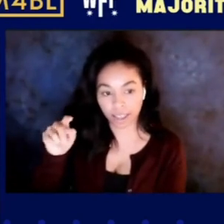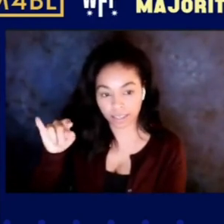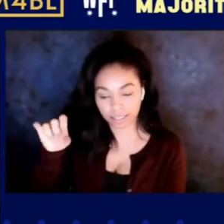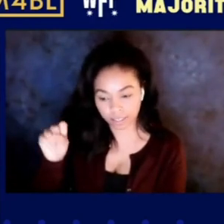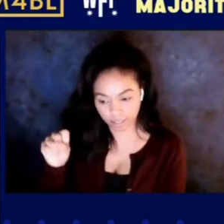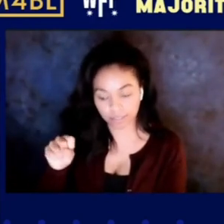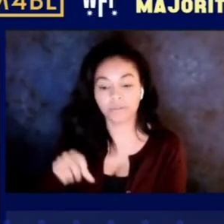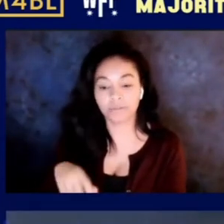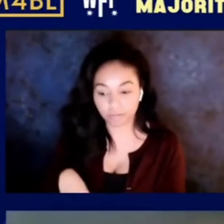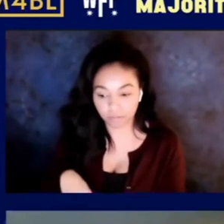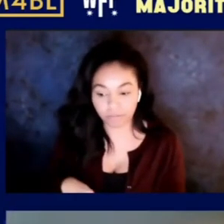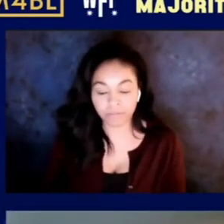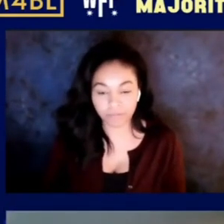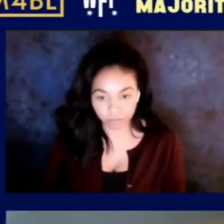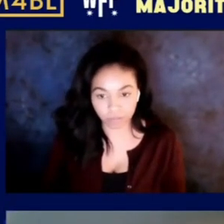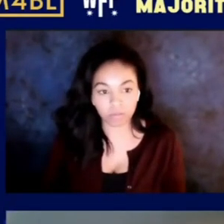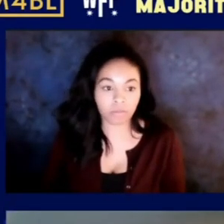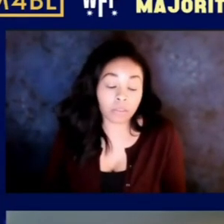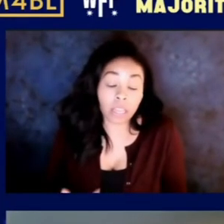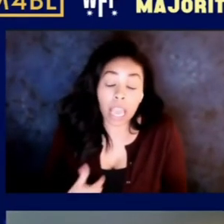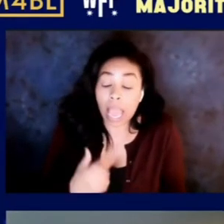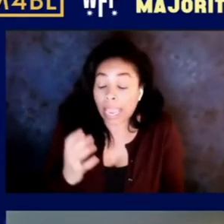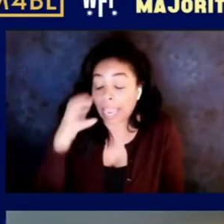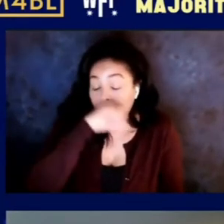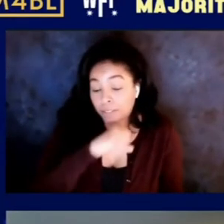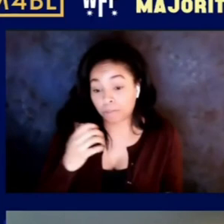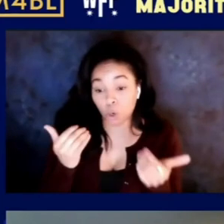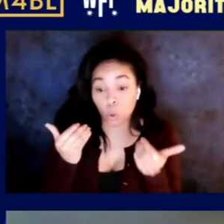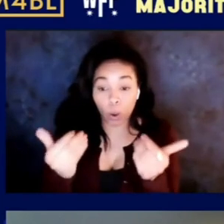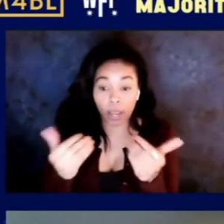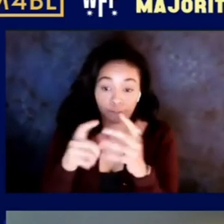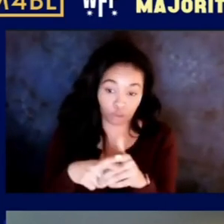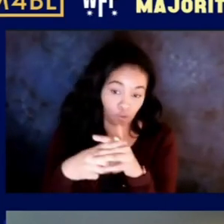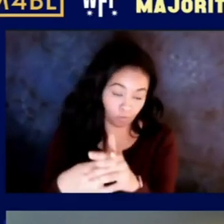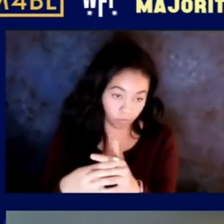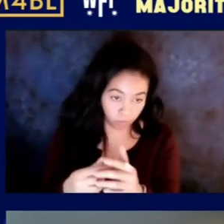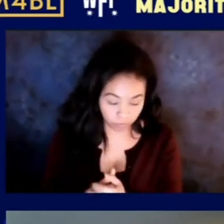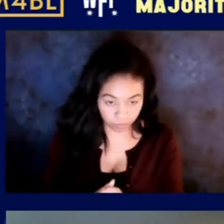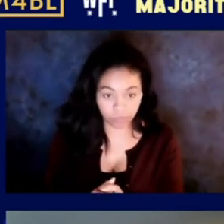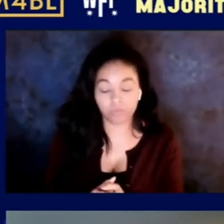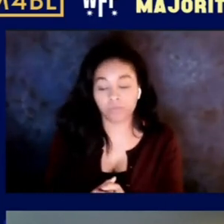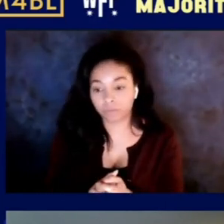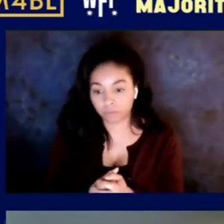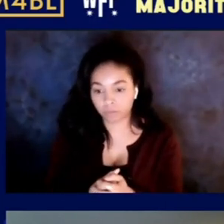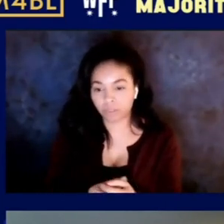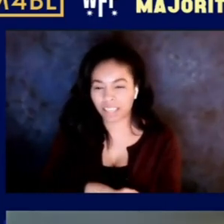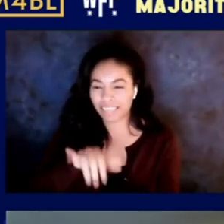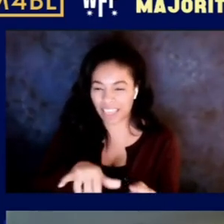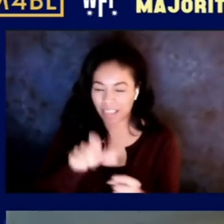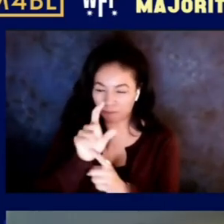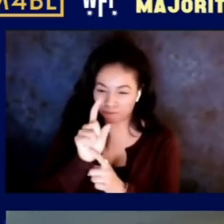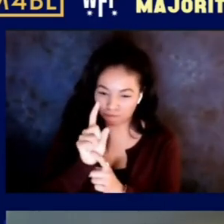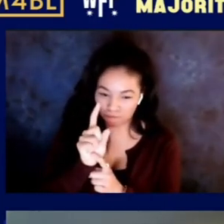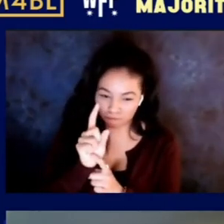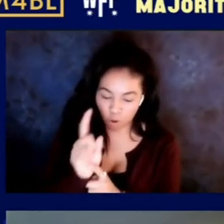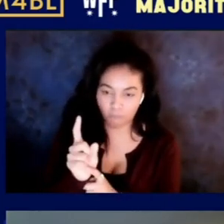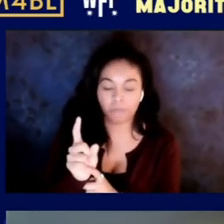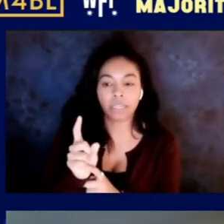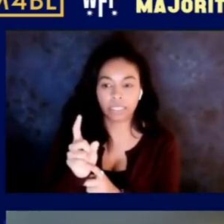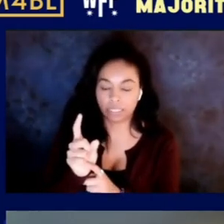guess I'll start out by saying that that moment came pretty